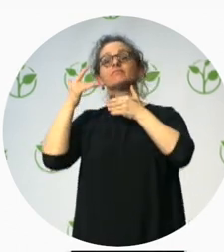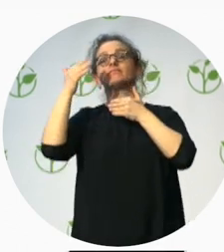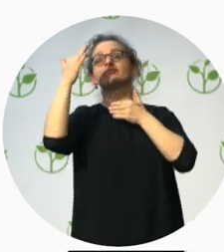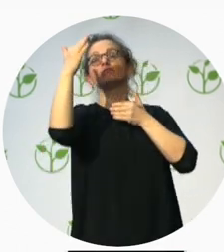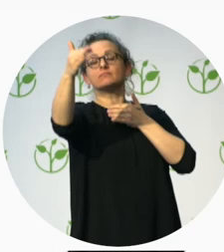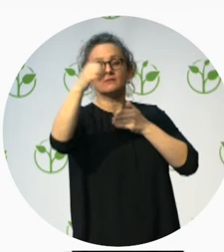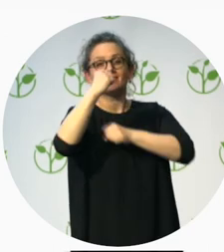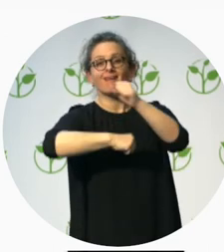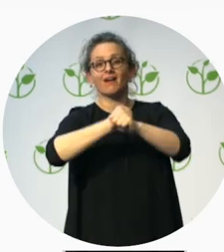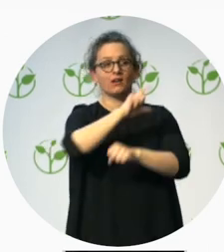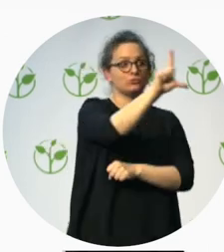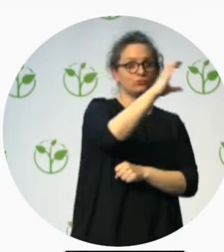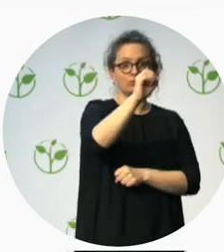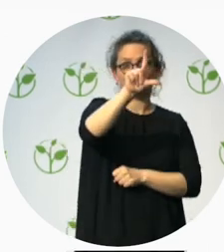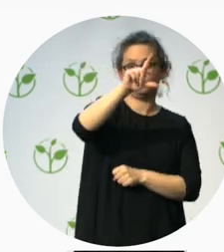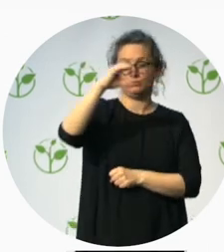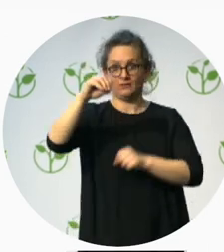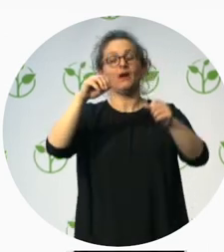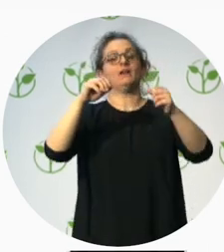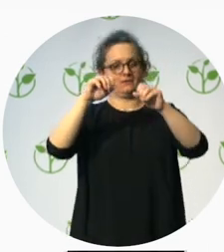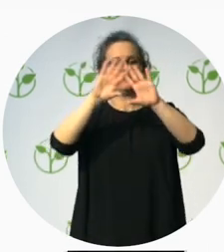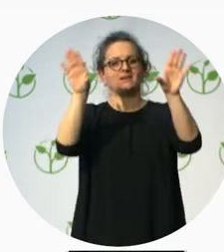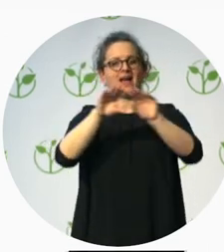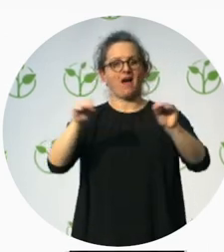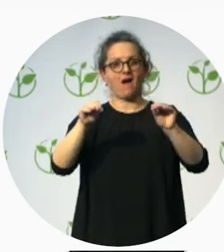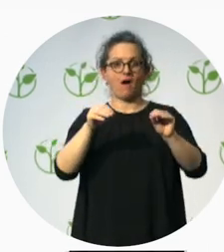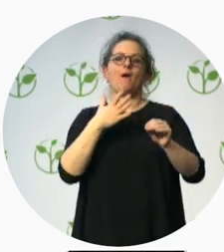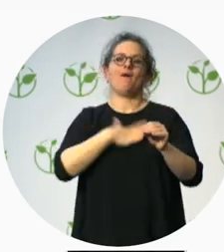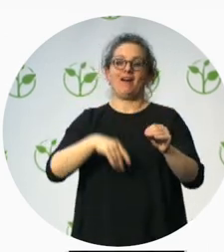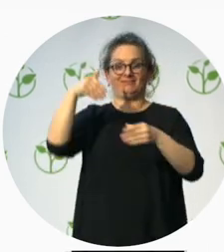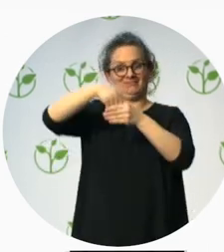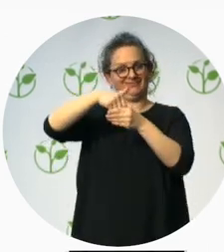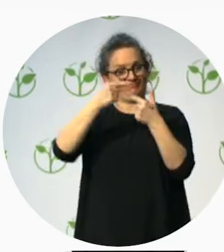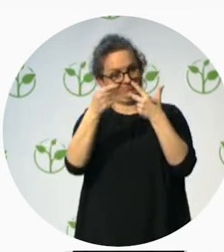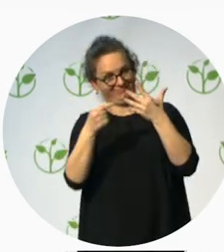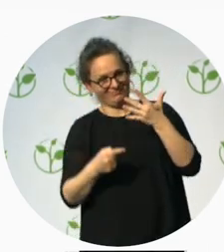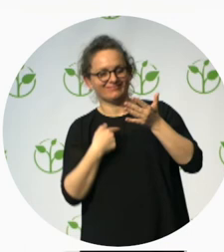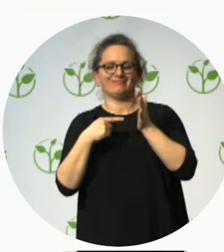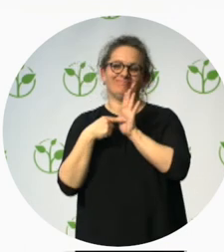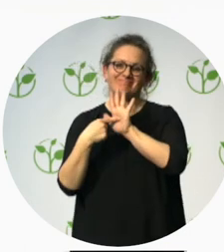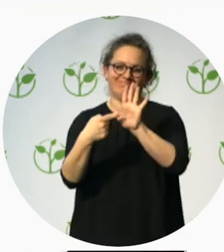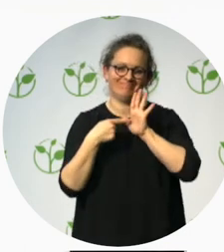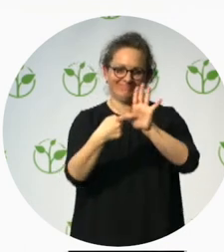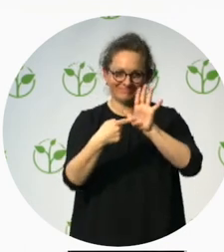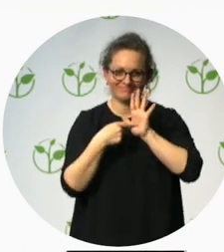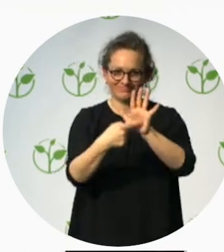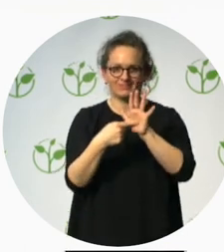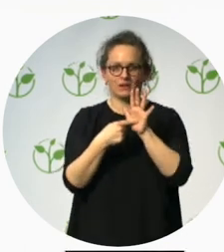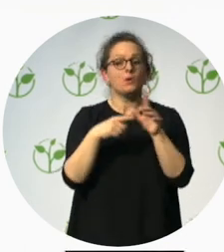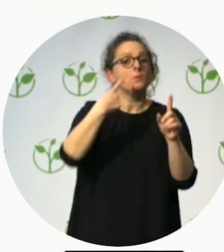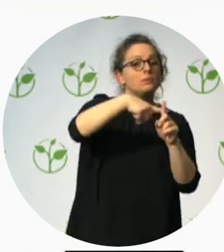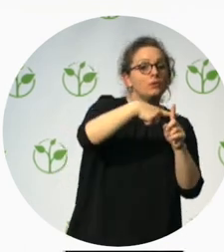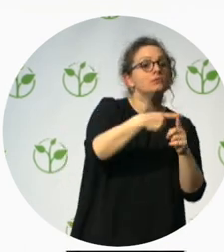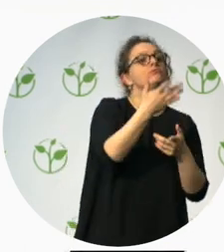all learnings of this project with other companies and universities and to motivate them to follow this